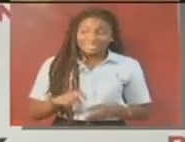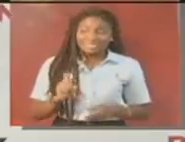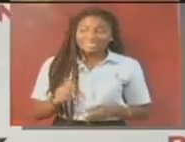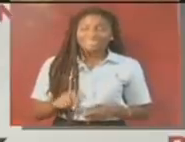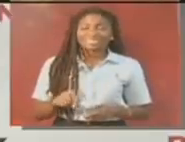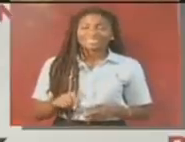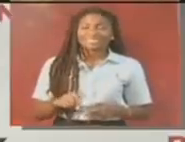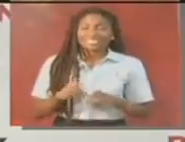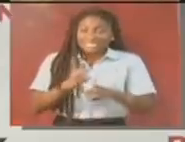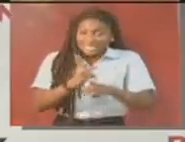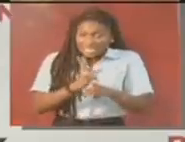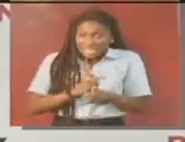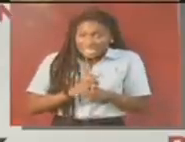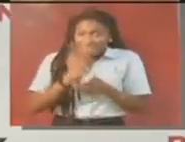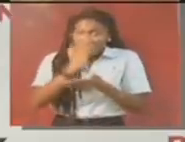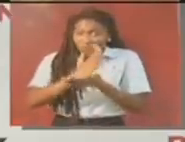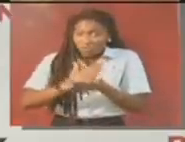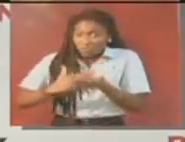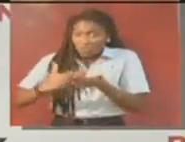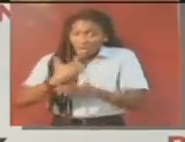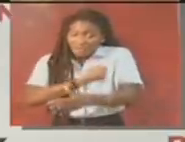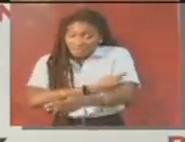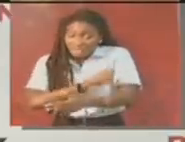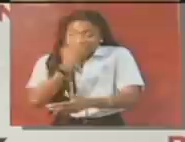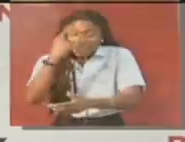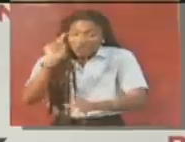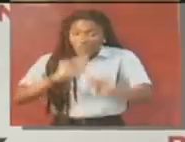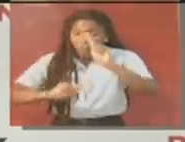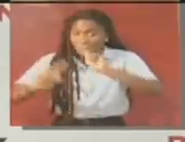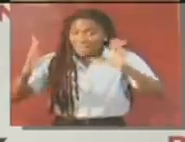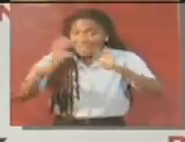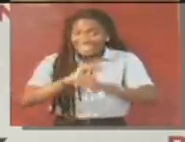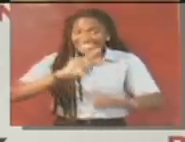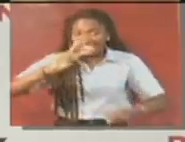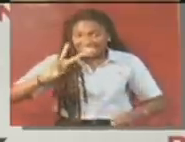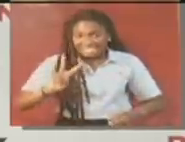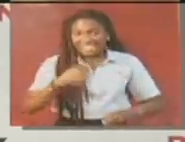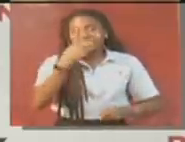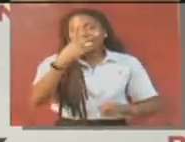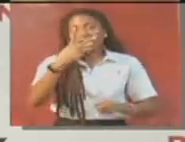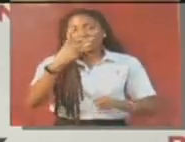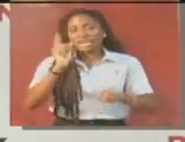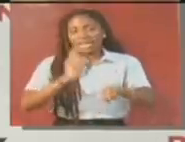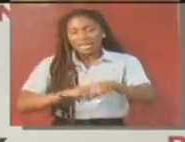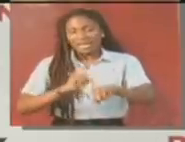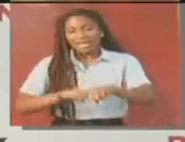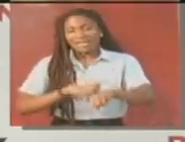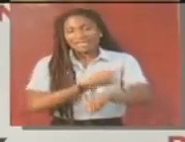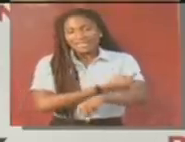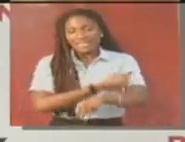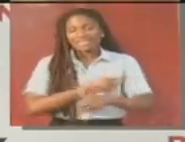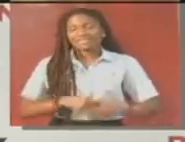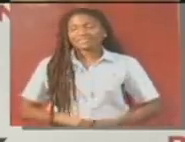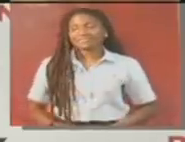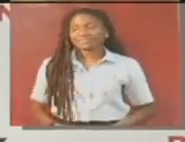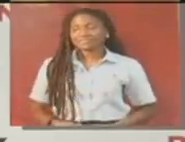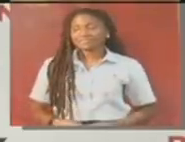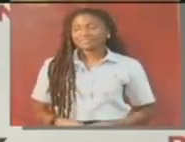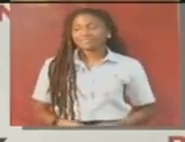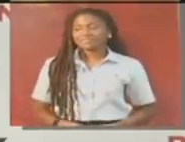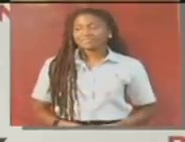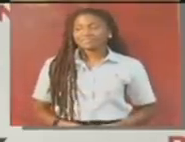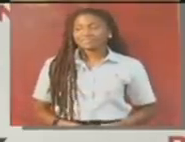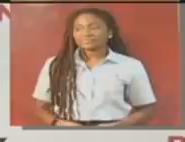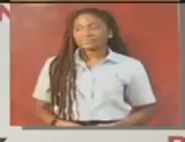of vaccination, so that everyone who has been vaccinated so far can receive their second dose of vaccines. we are